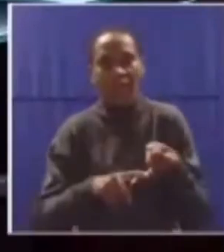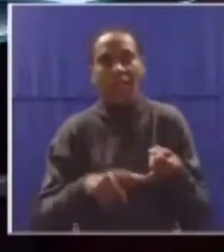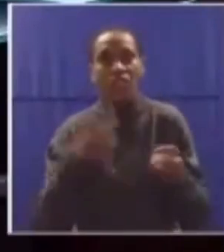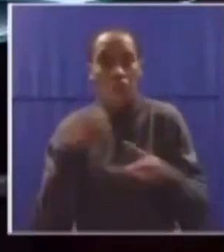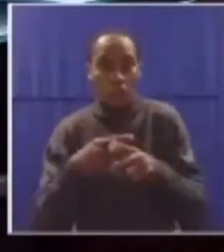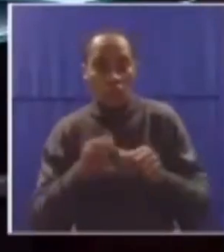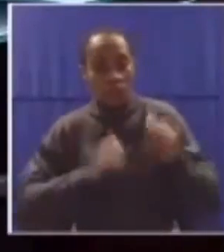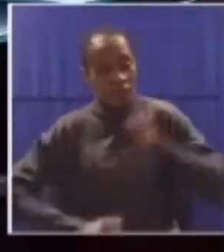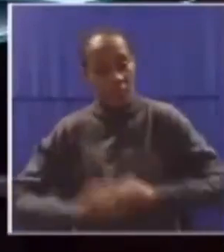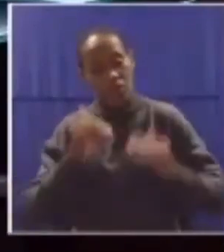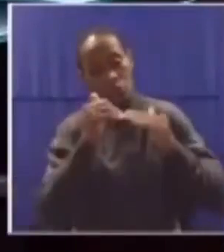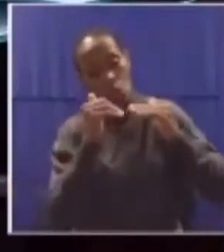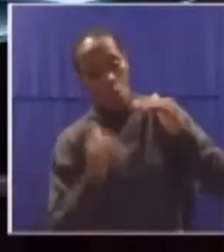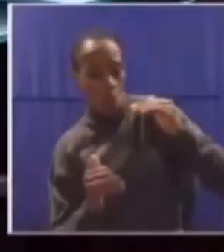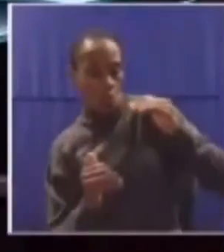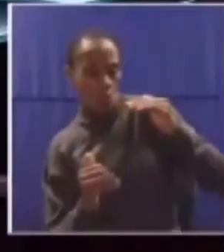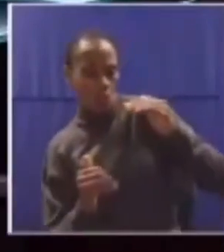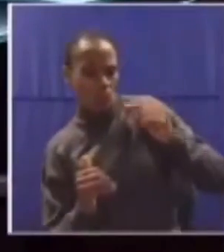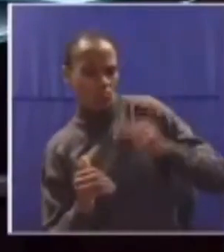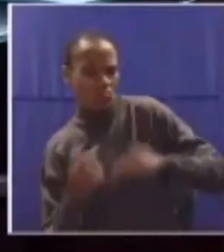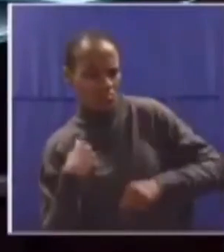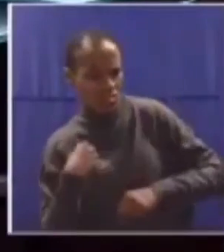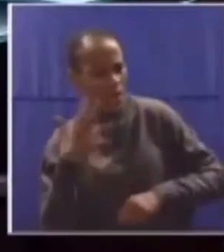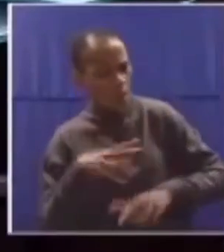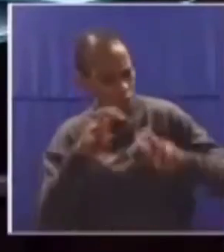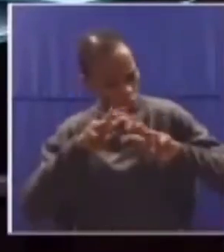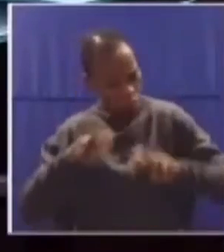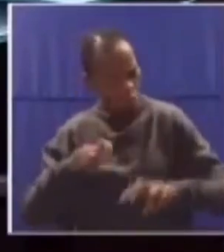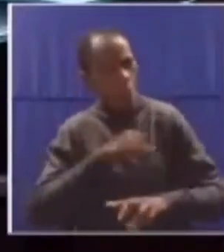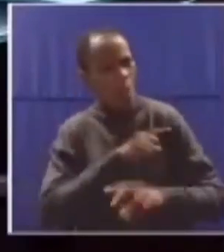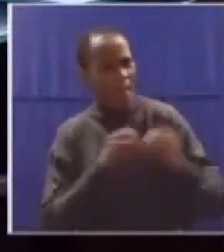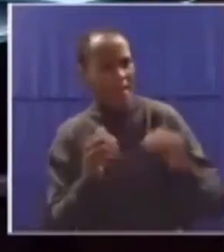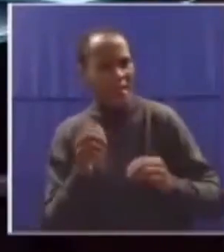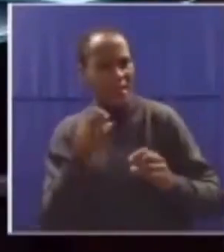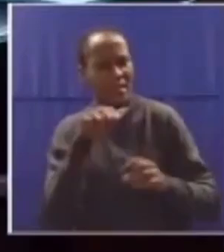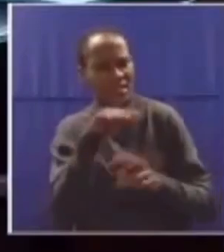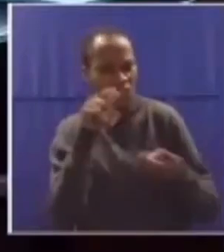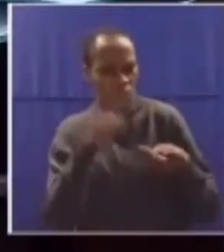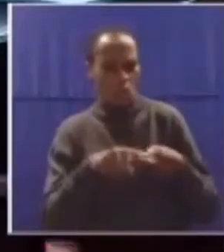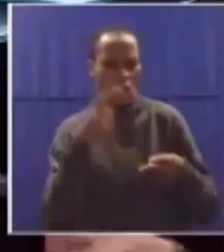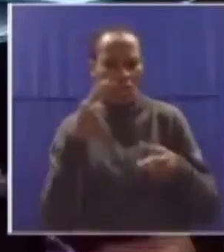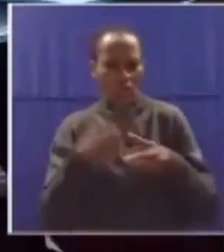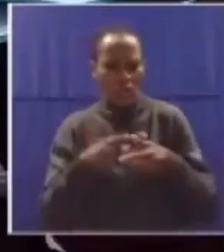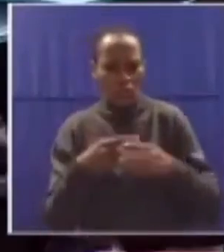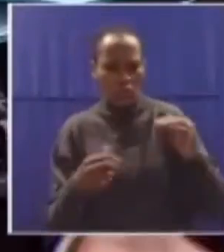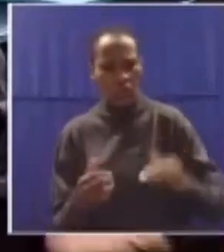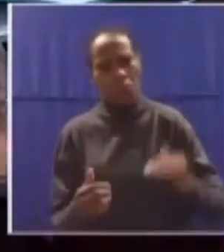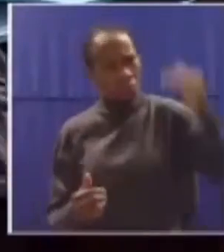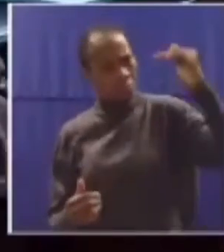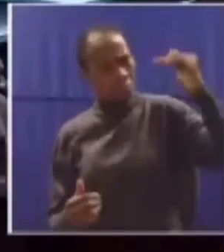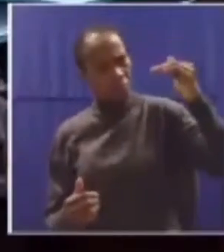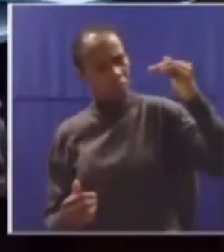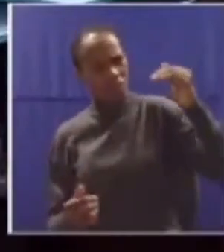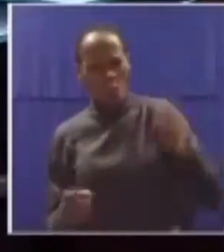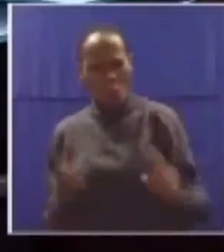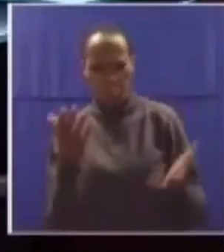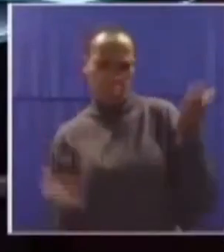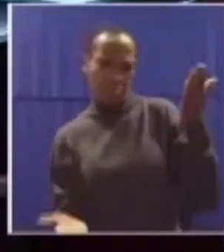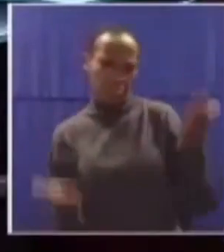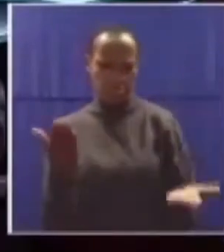low, and we have to investigate to say, why is performance in Zulu and in Xhosa doing very well? What is it,